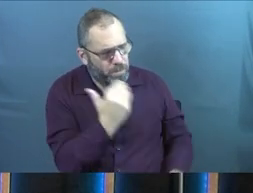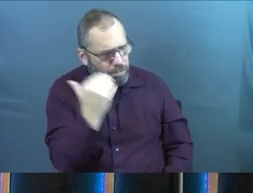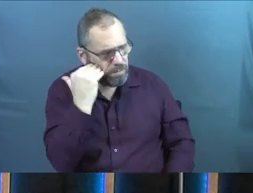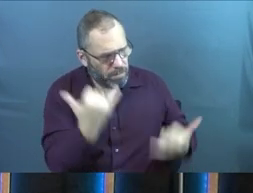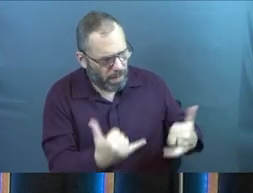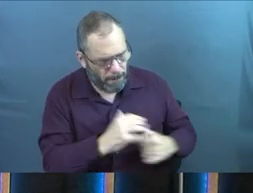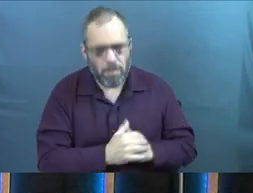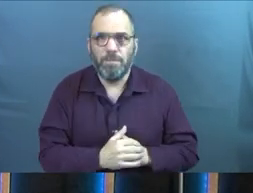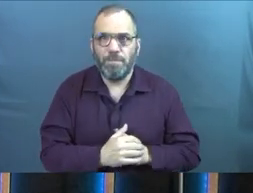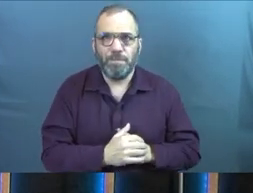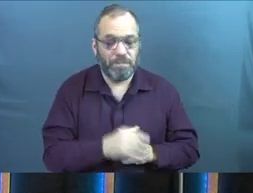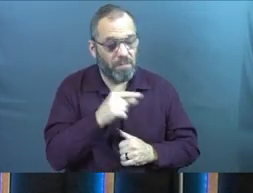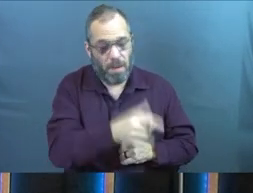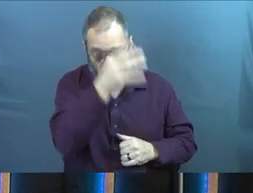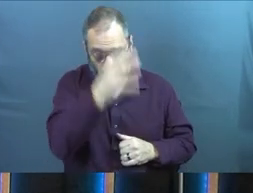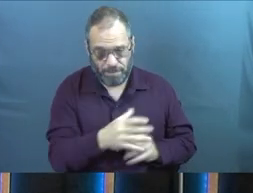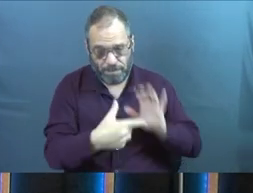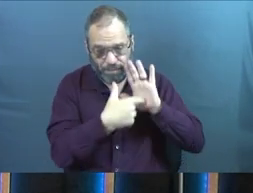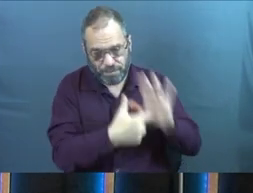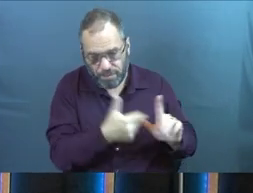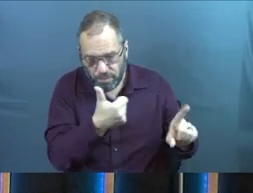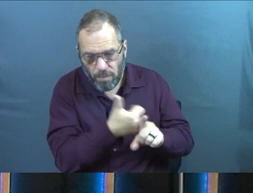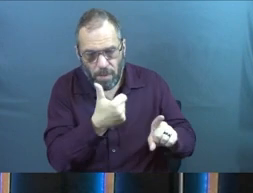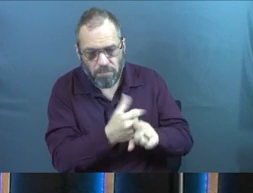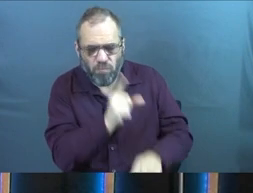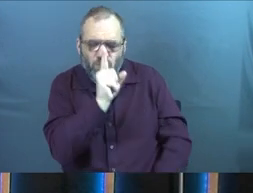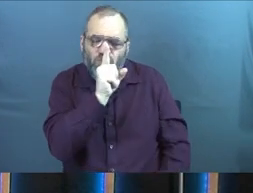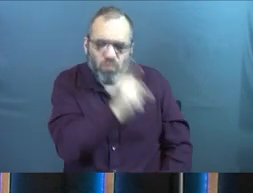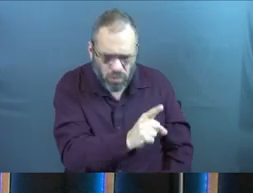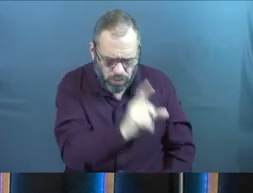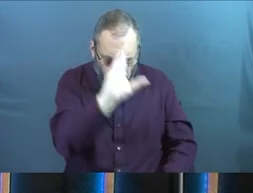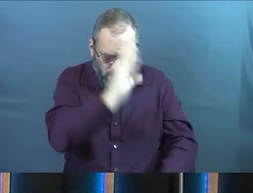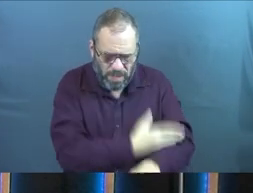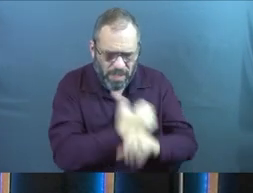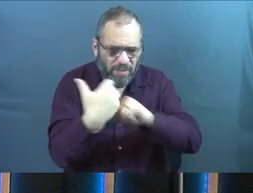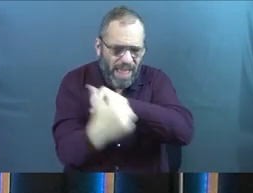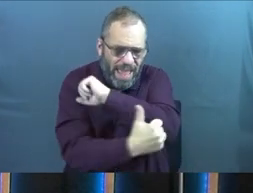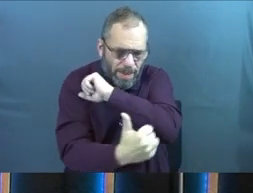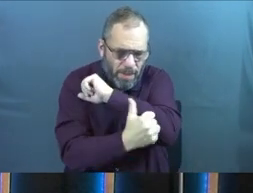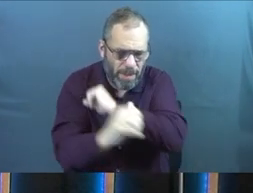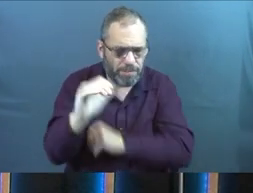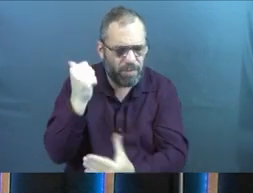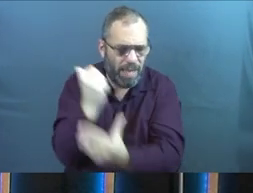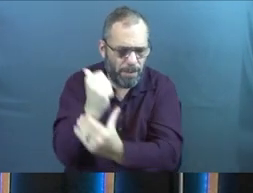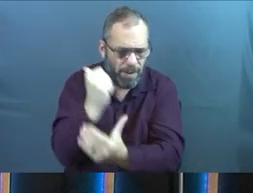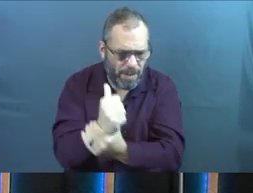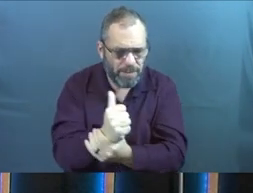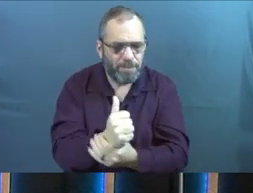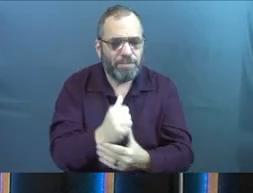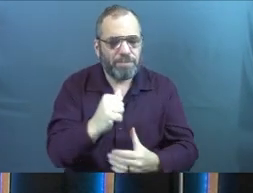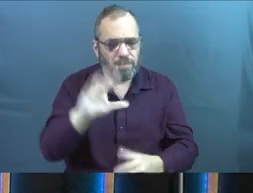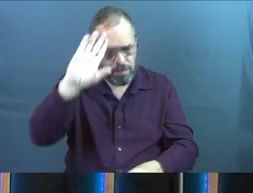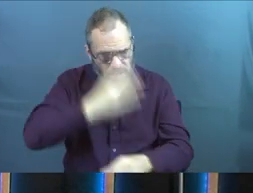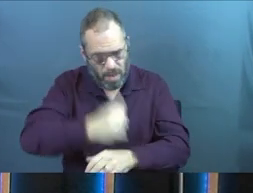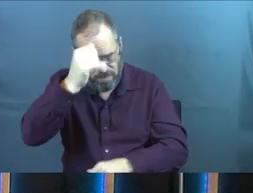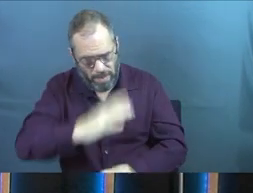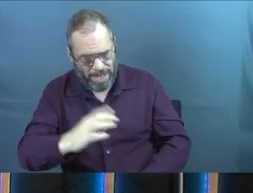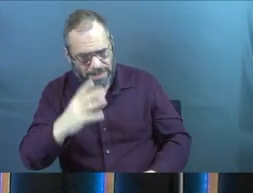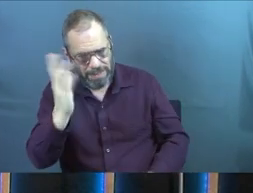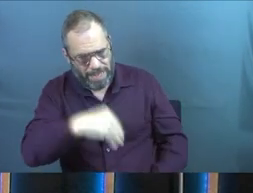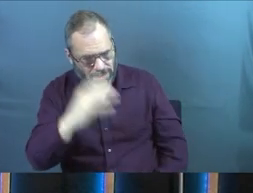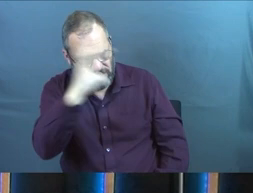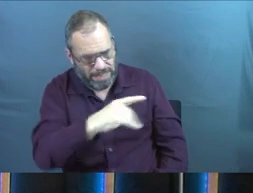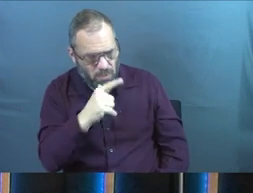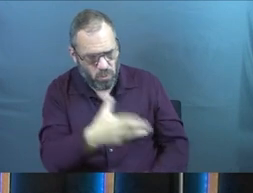home today. For this man has shown himself to be a true son of Abraham. For the Son of Man came to seek and